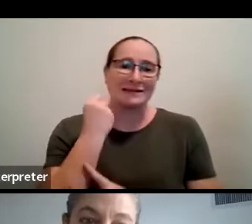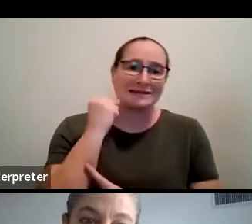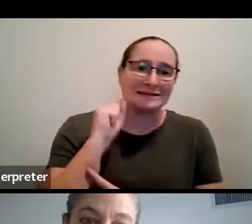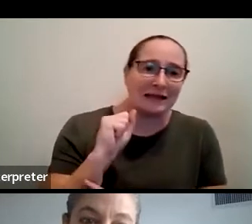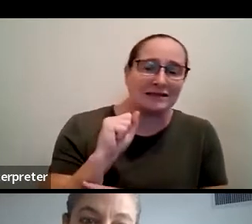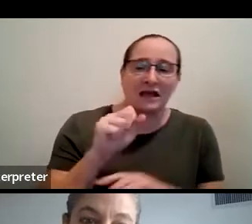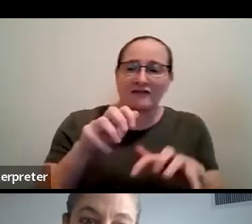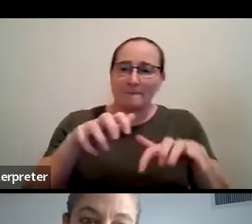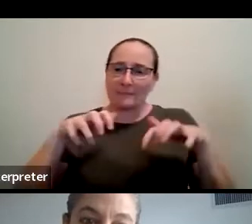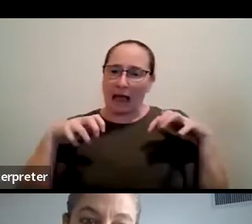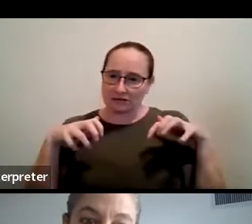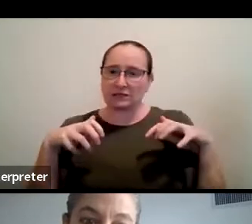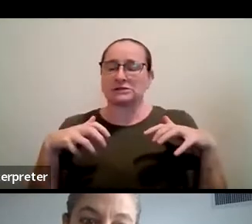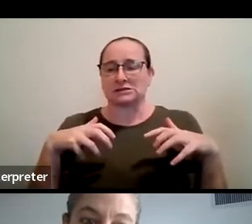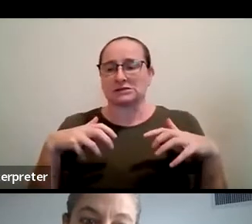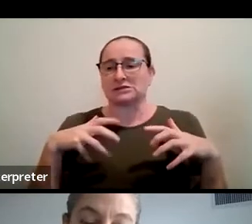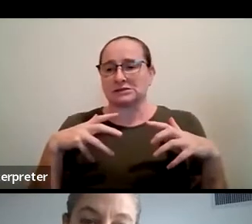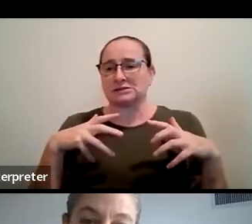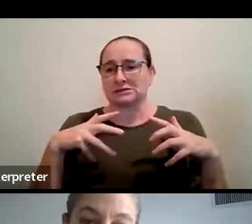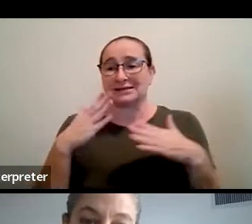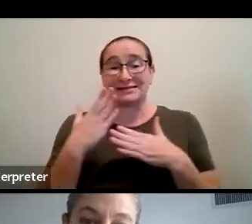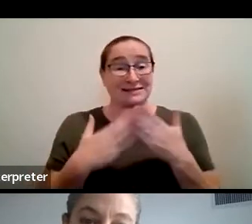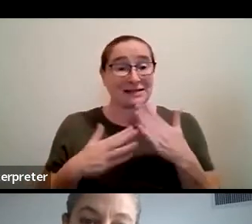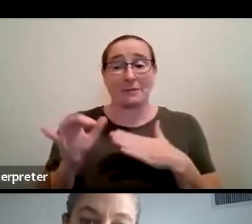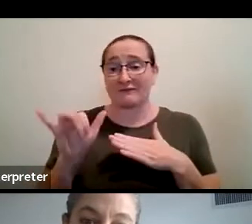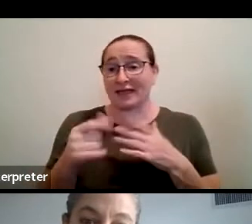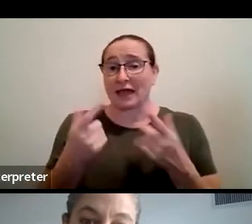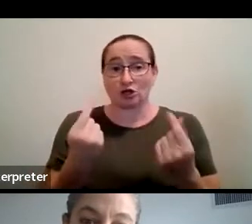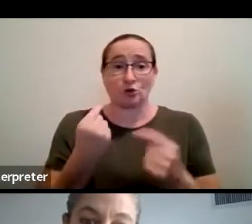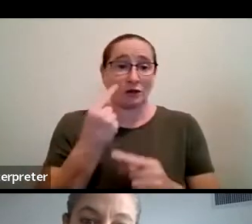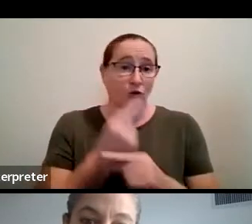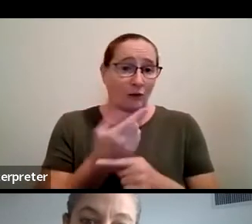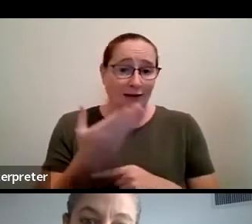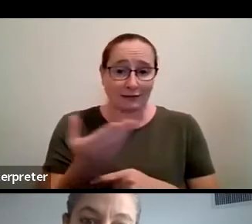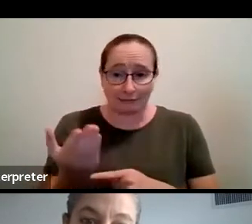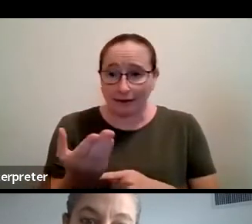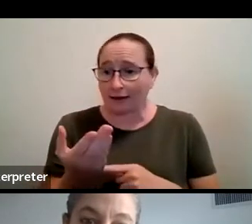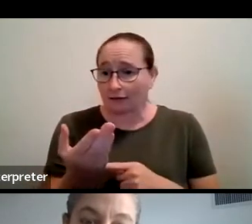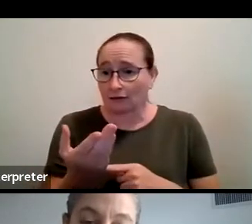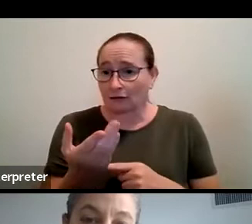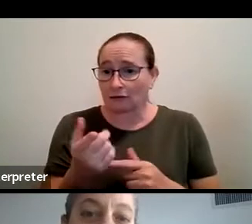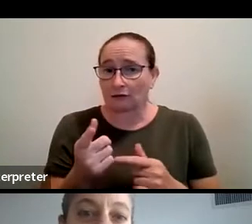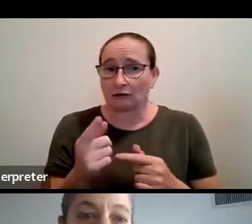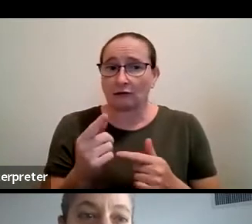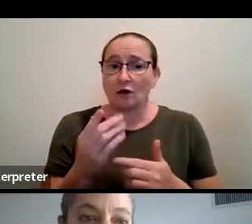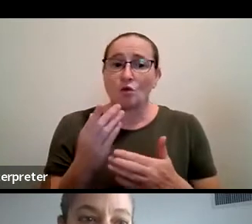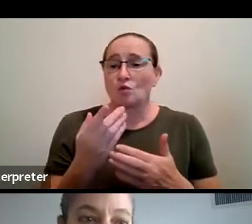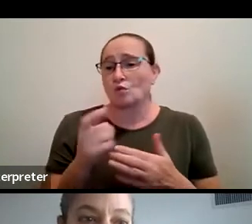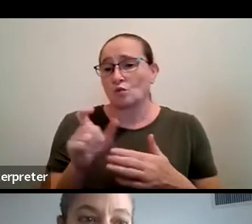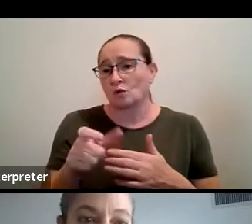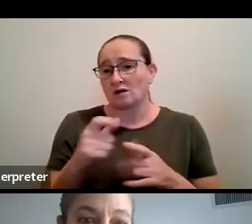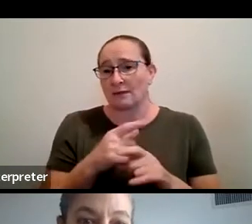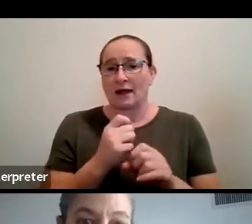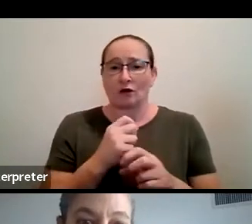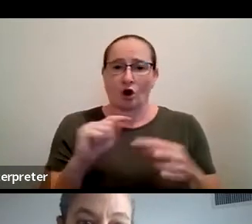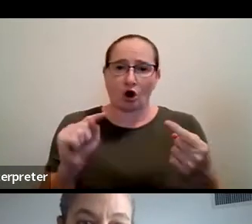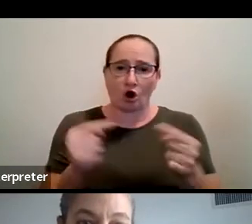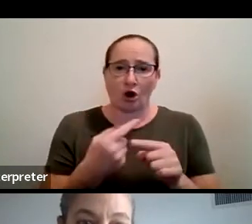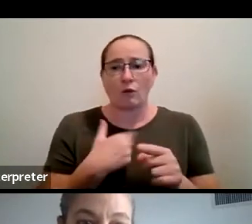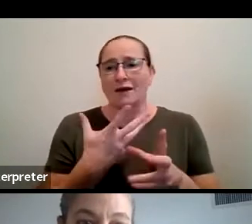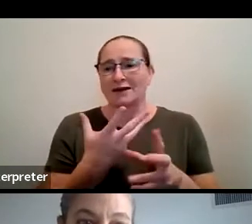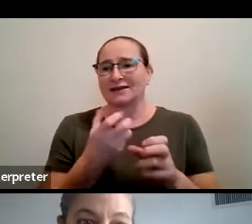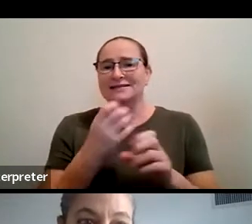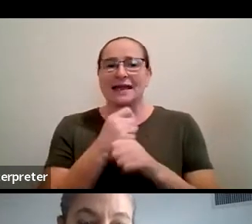masses, someone that was doing the right thing would have been harmed. So I want to make sure that we keep the context